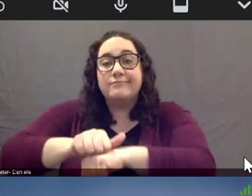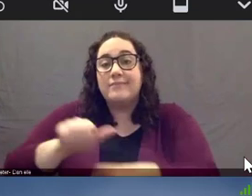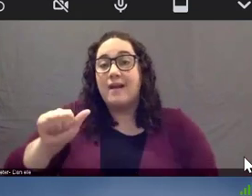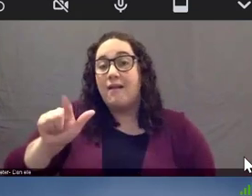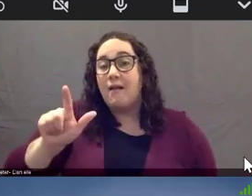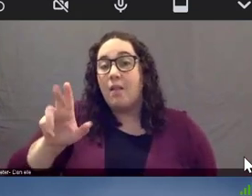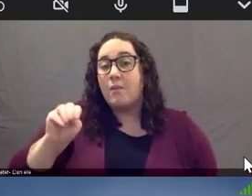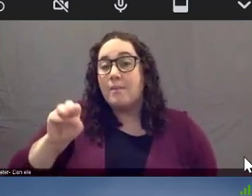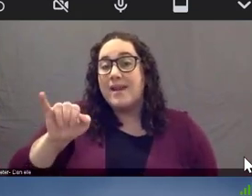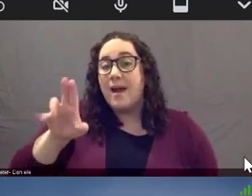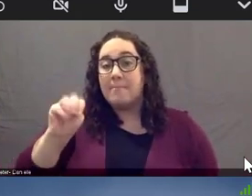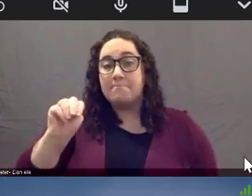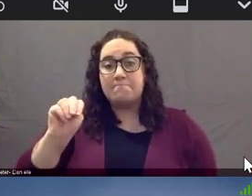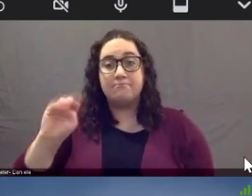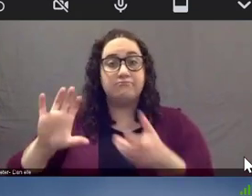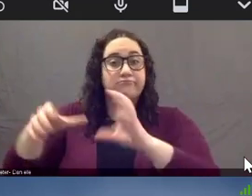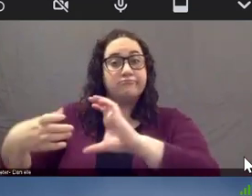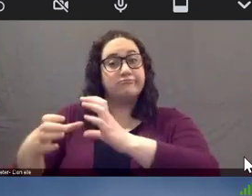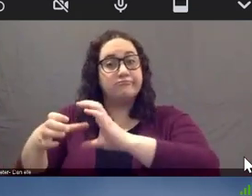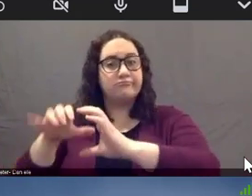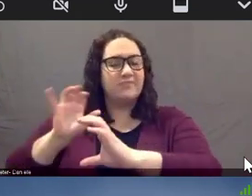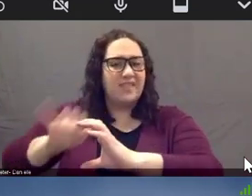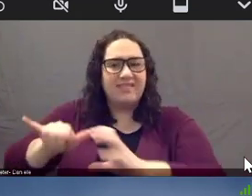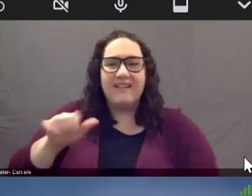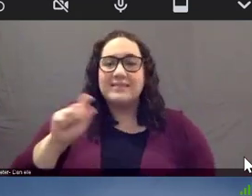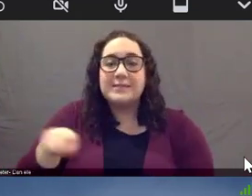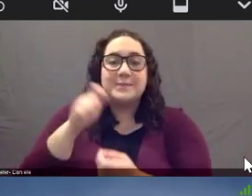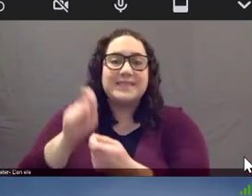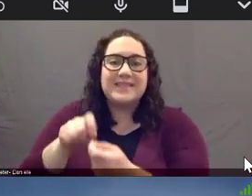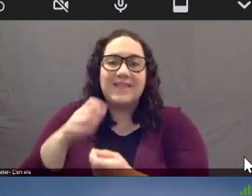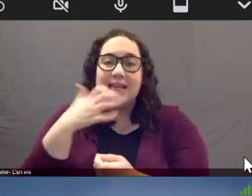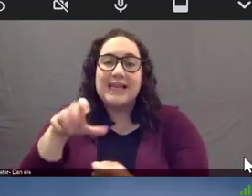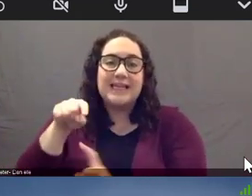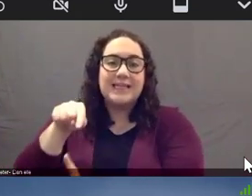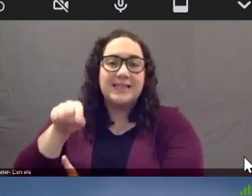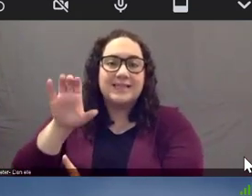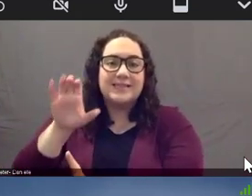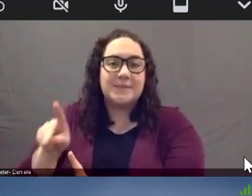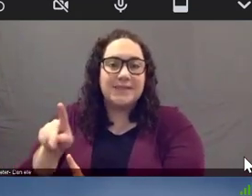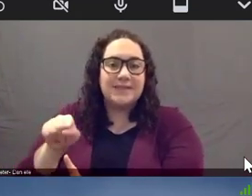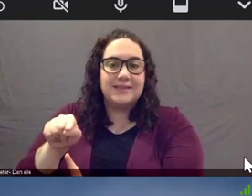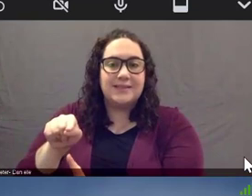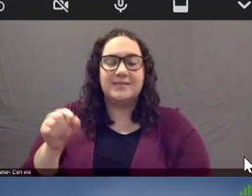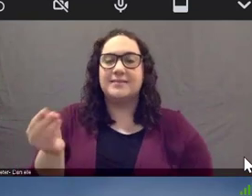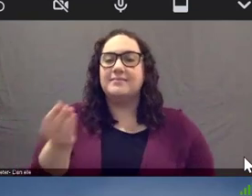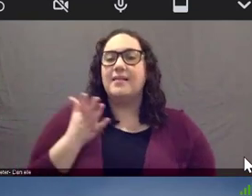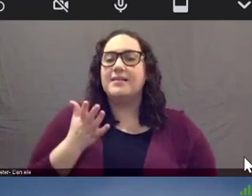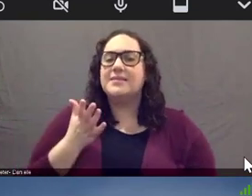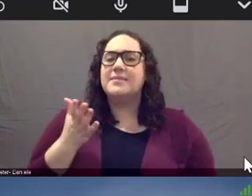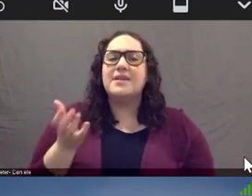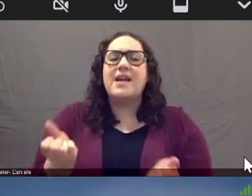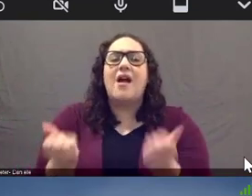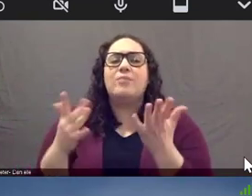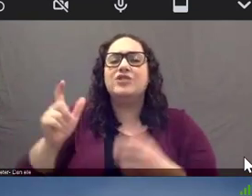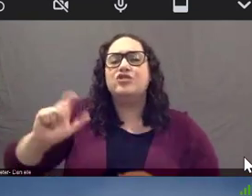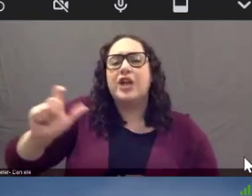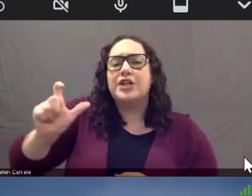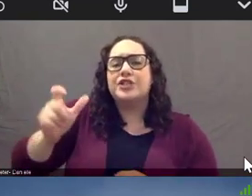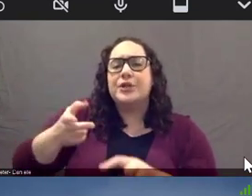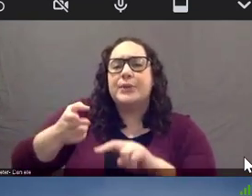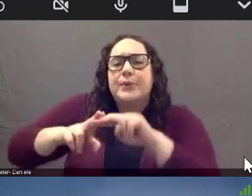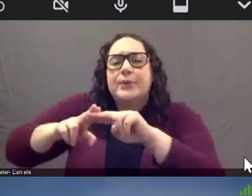right? Specific heat tells us how much energy we have to add to something to increase its temperature